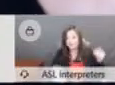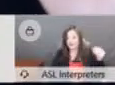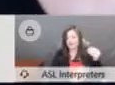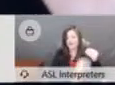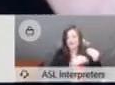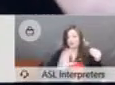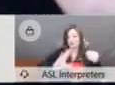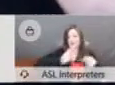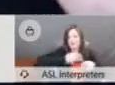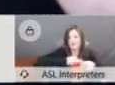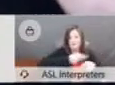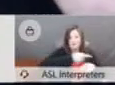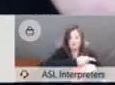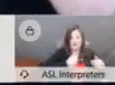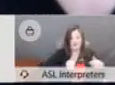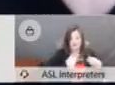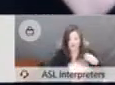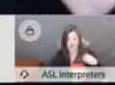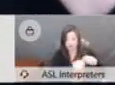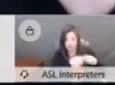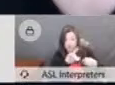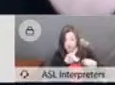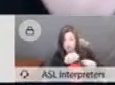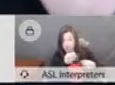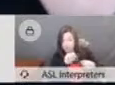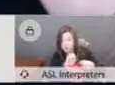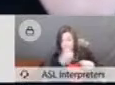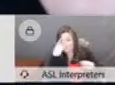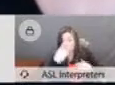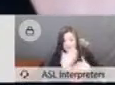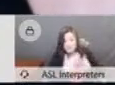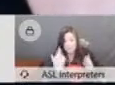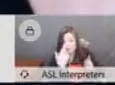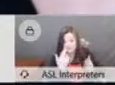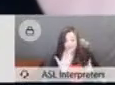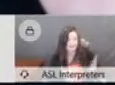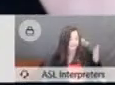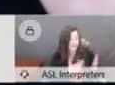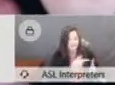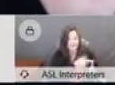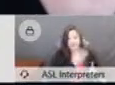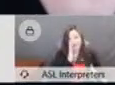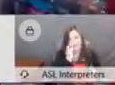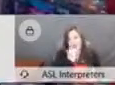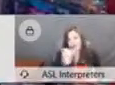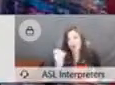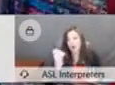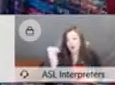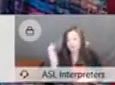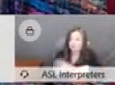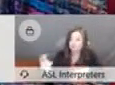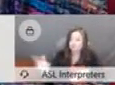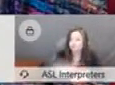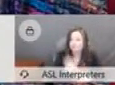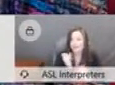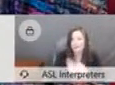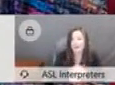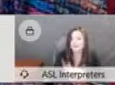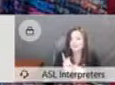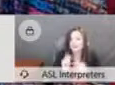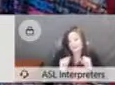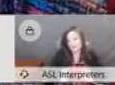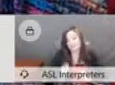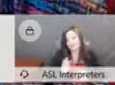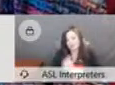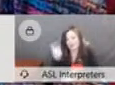And if they have extra doses, for whatever reason, they may give you a call and you might be able to go in and get